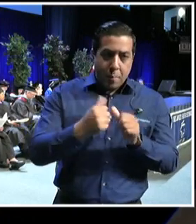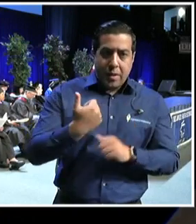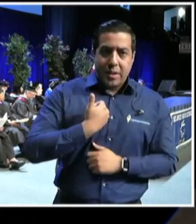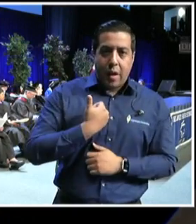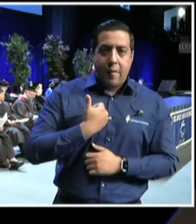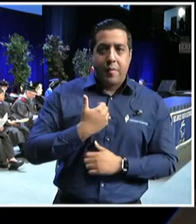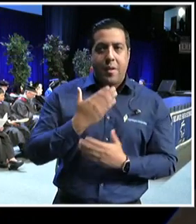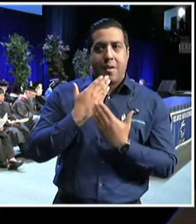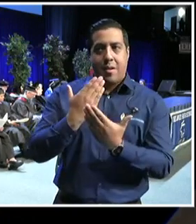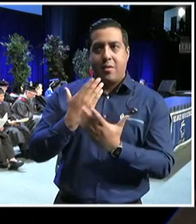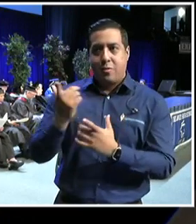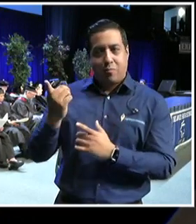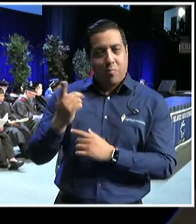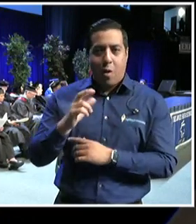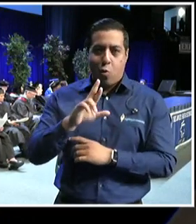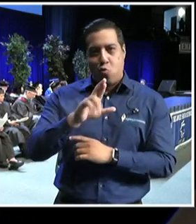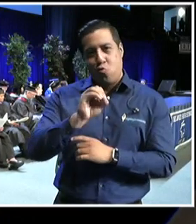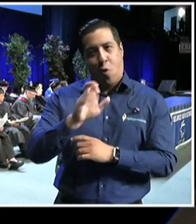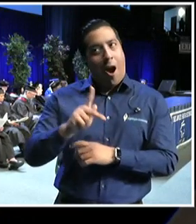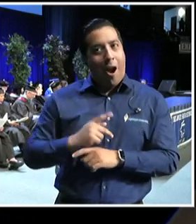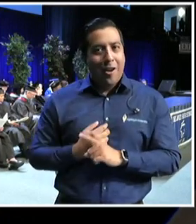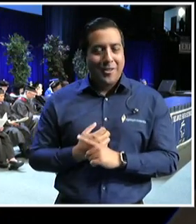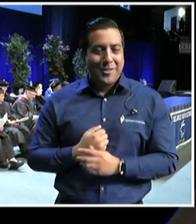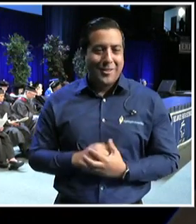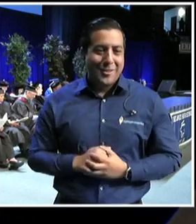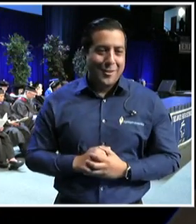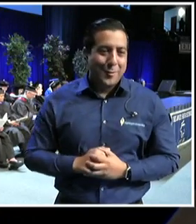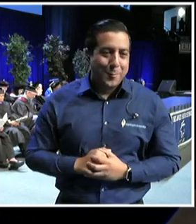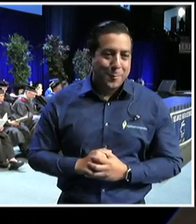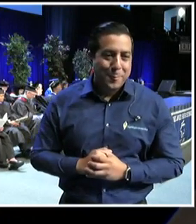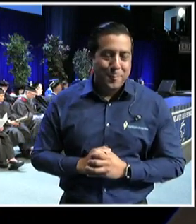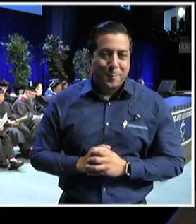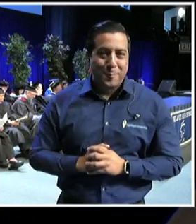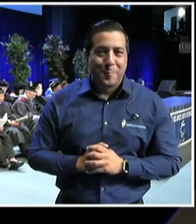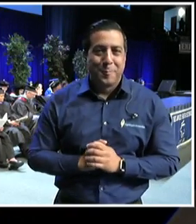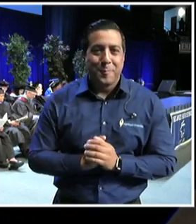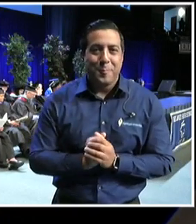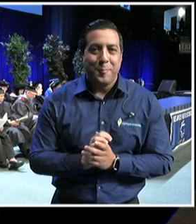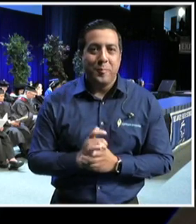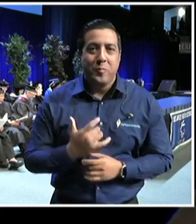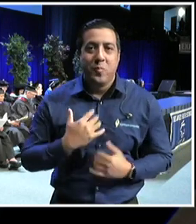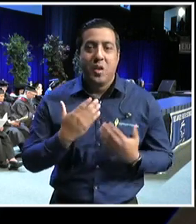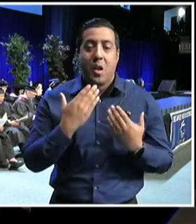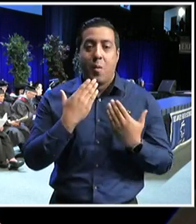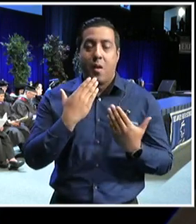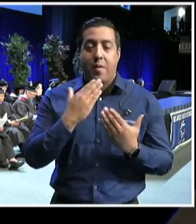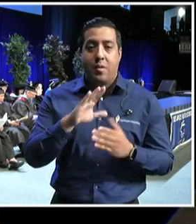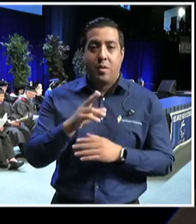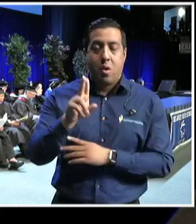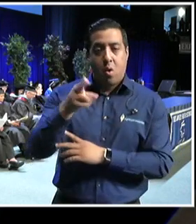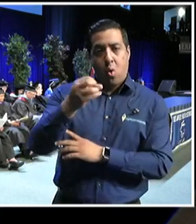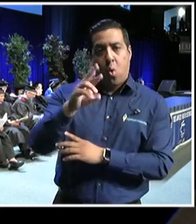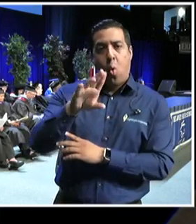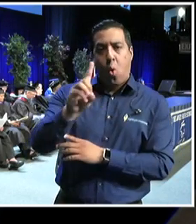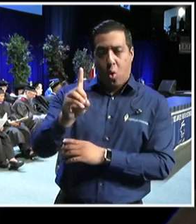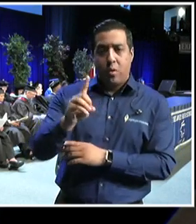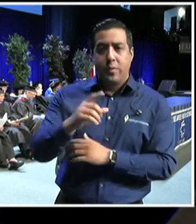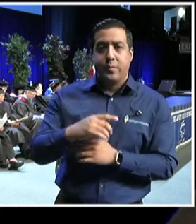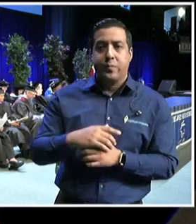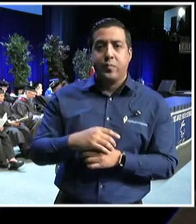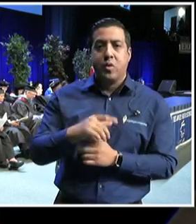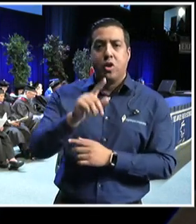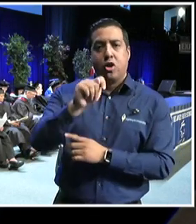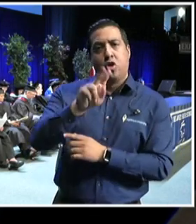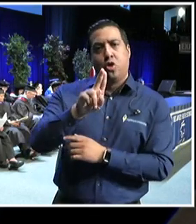Bailey, you rock. I'd like to thank Mr. Horde, Mr.